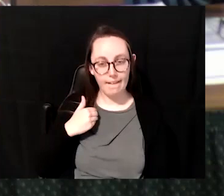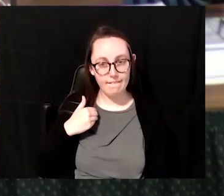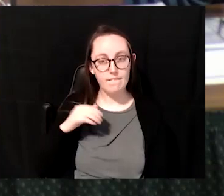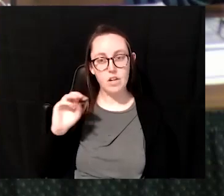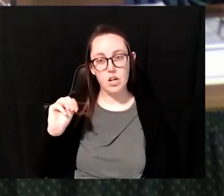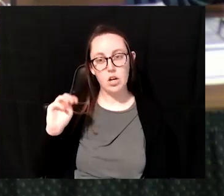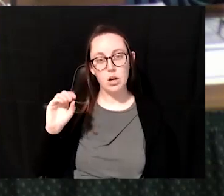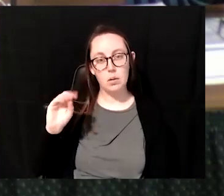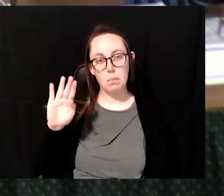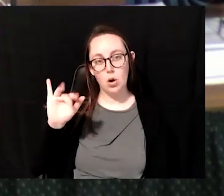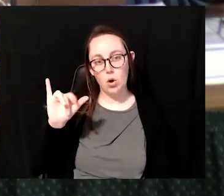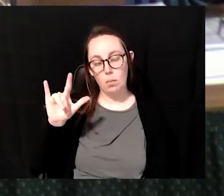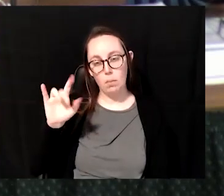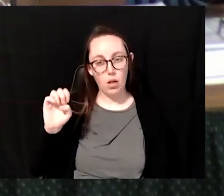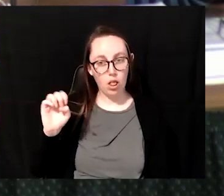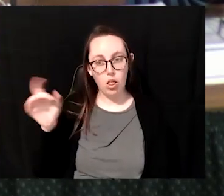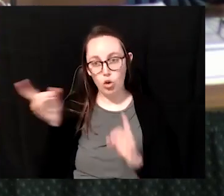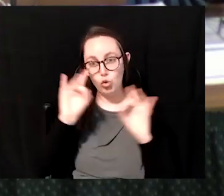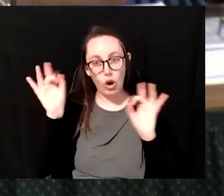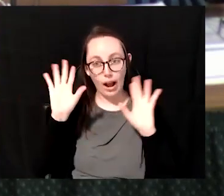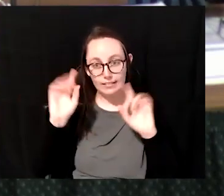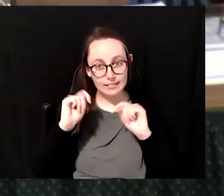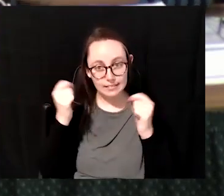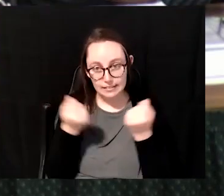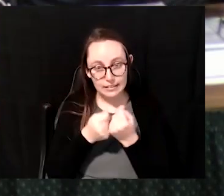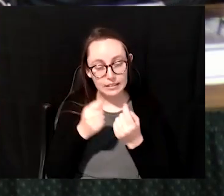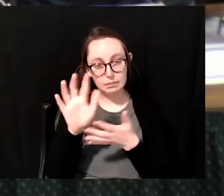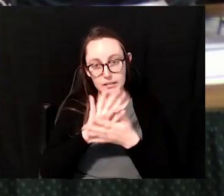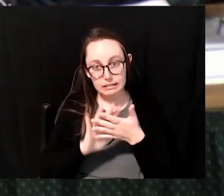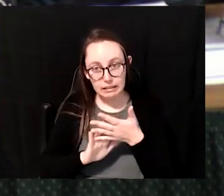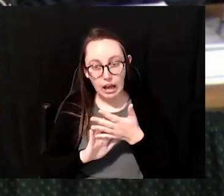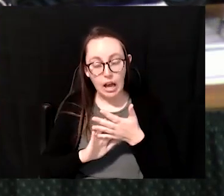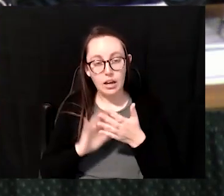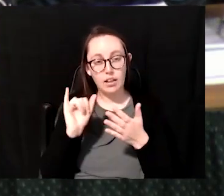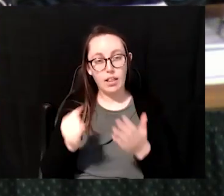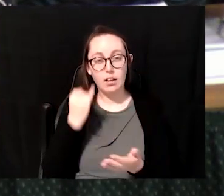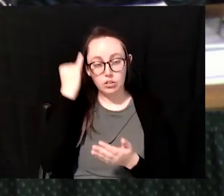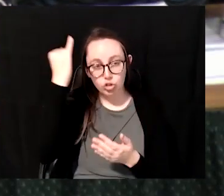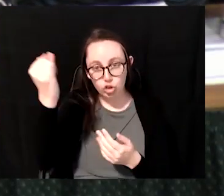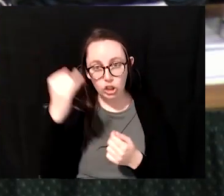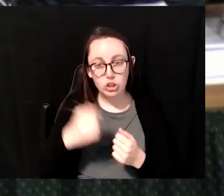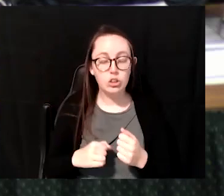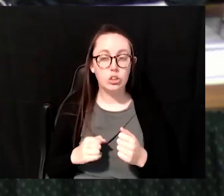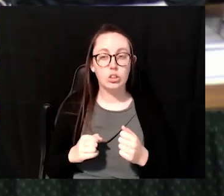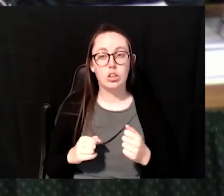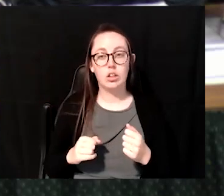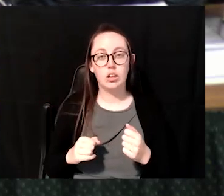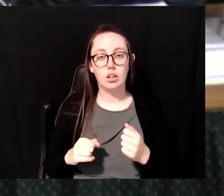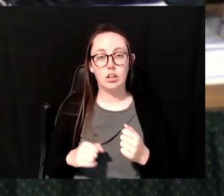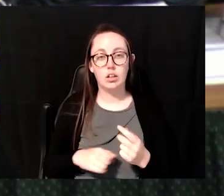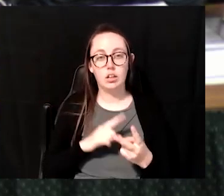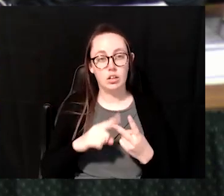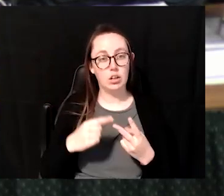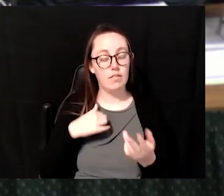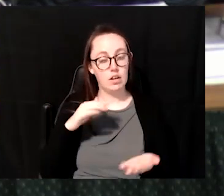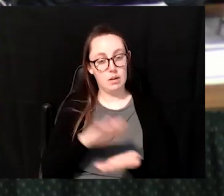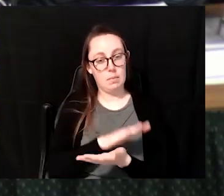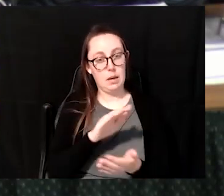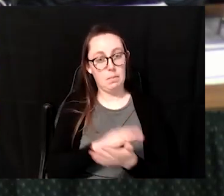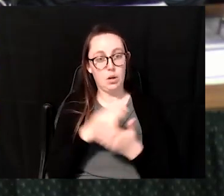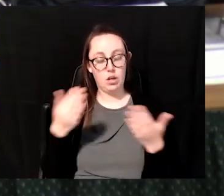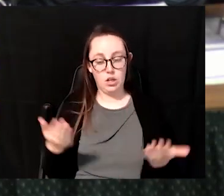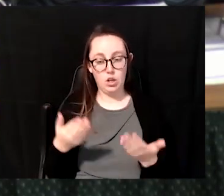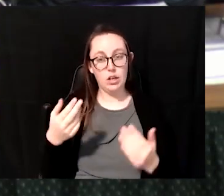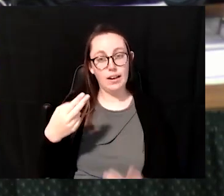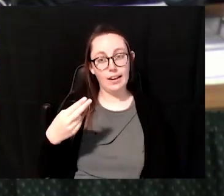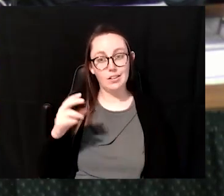design suggestion I have a thing paper here from hcrs with a